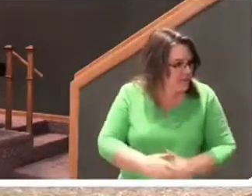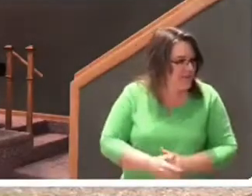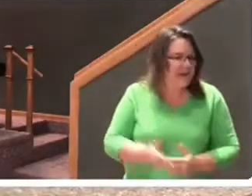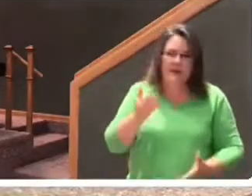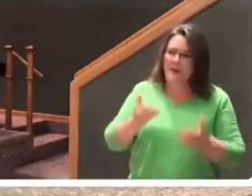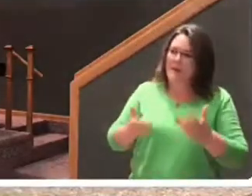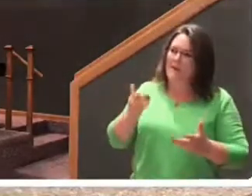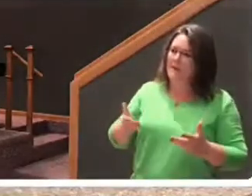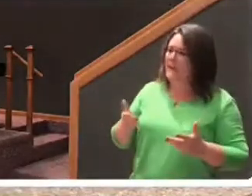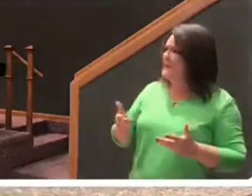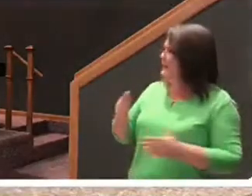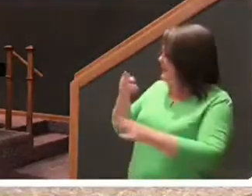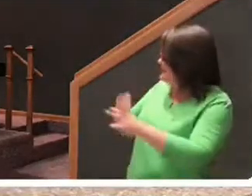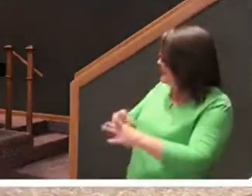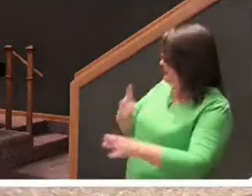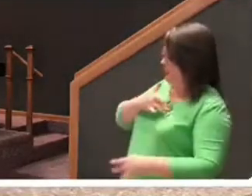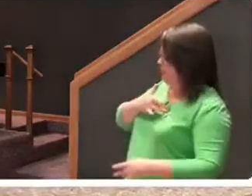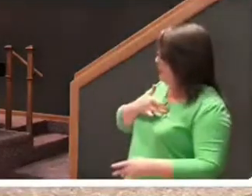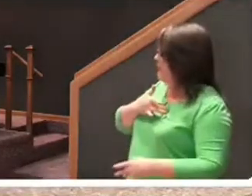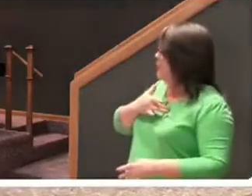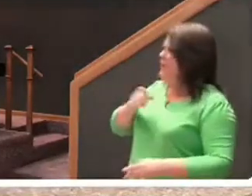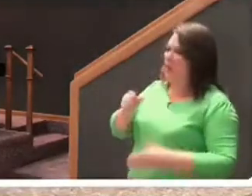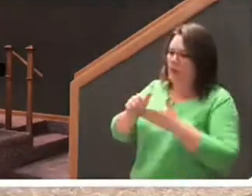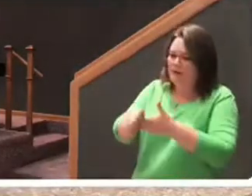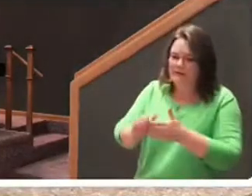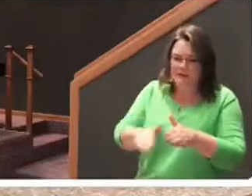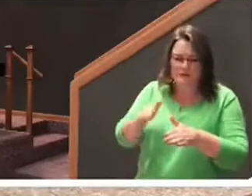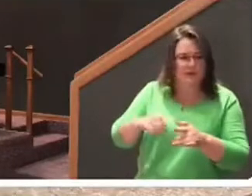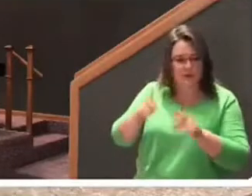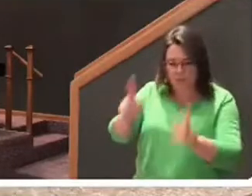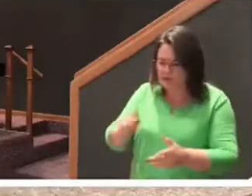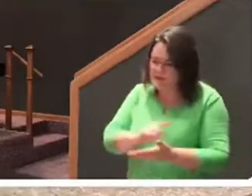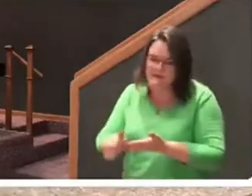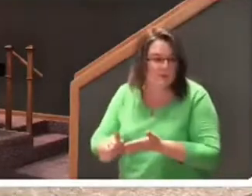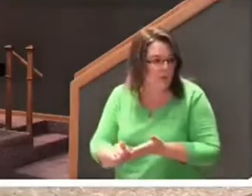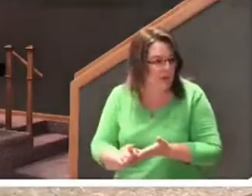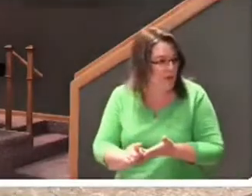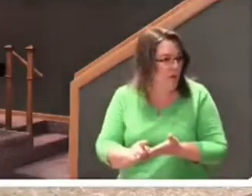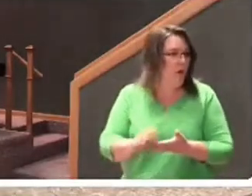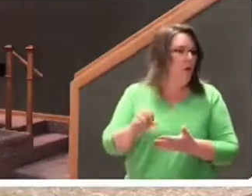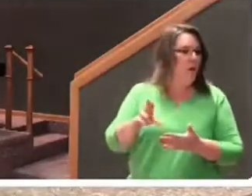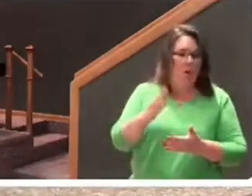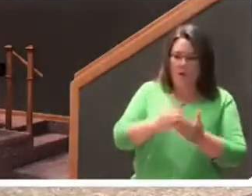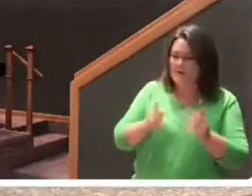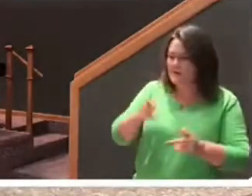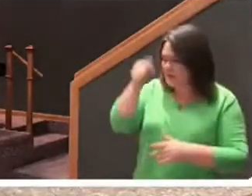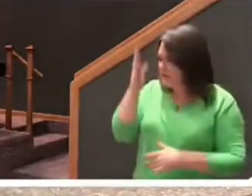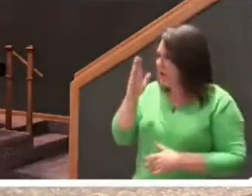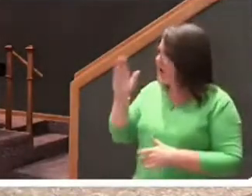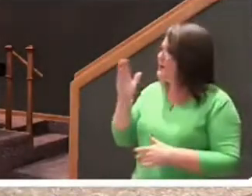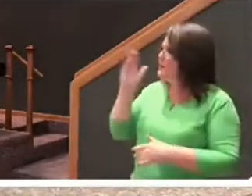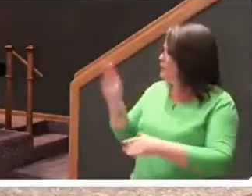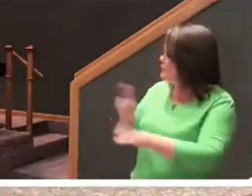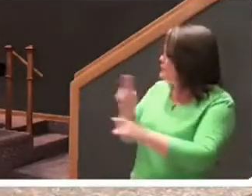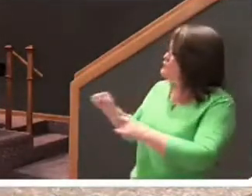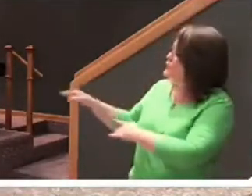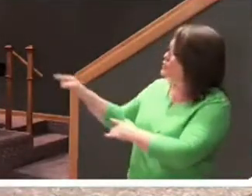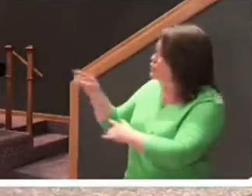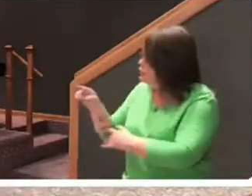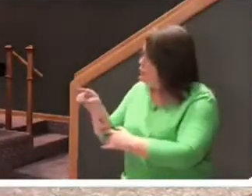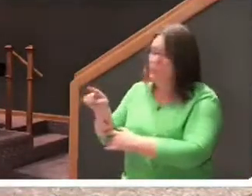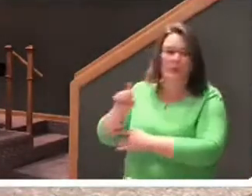maybe he lays a name on your heart or directs your step to somebody this week or somebody that God is going to use you